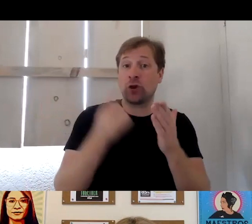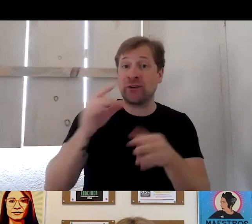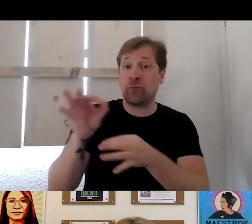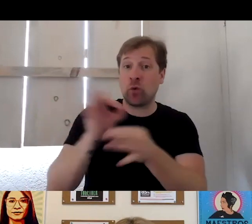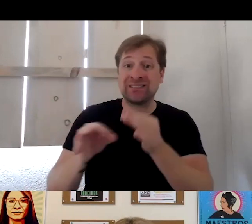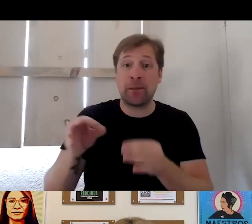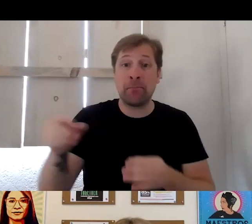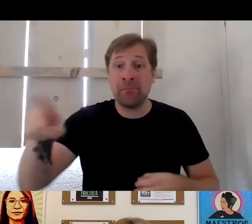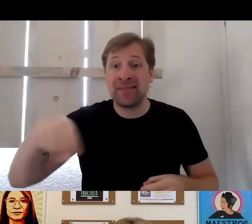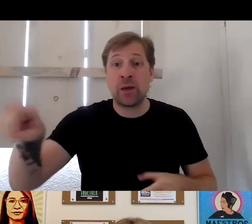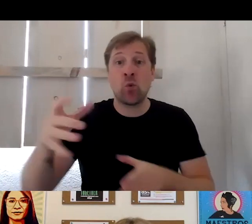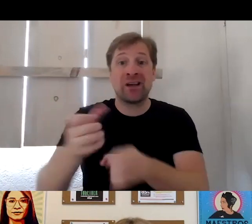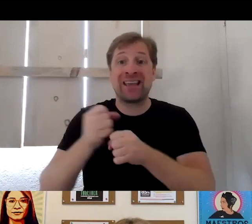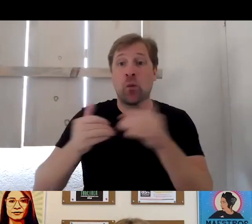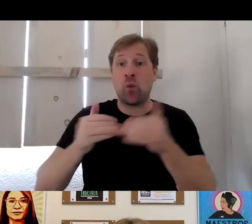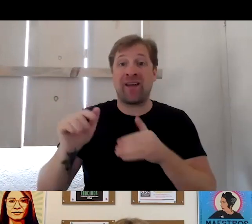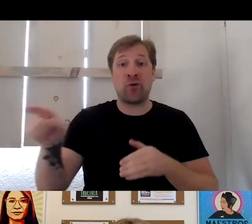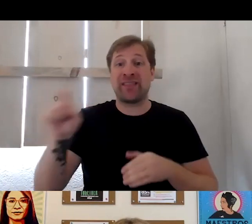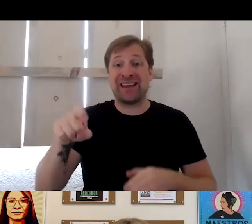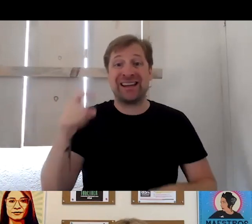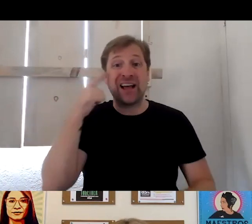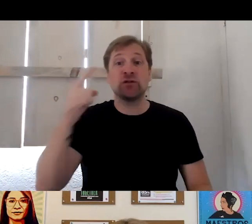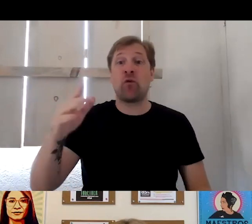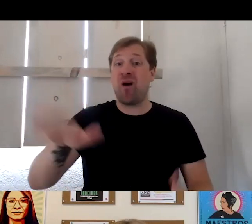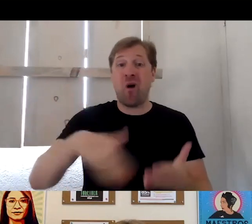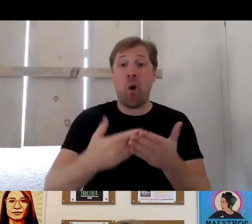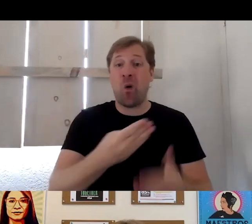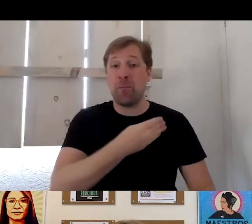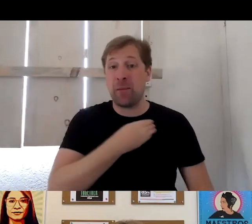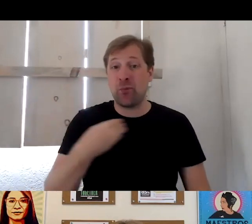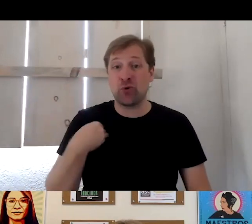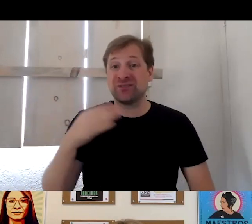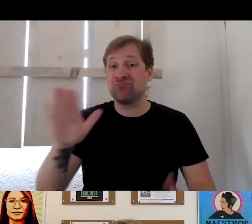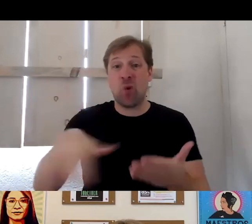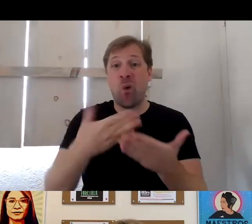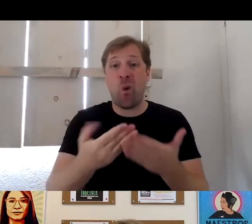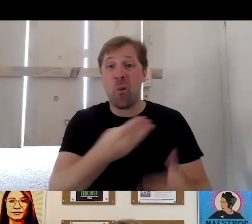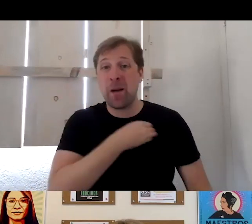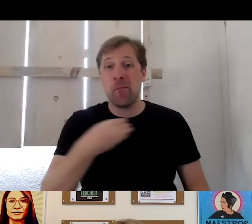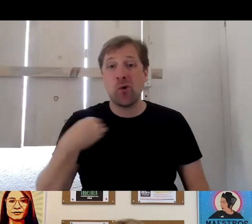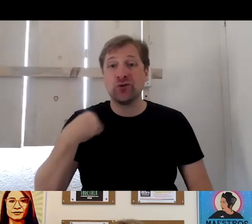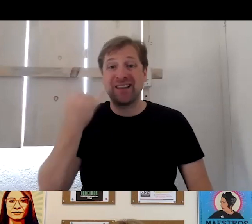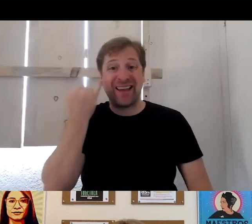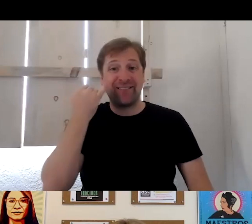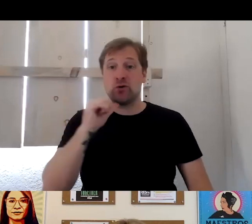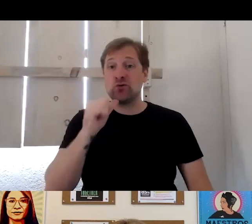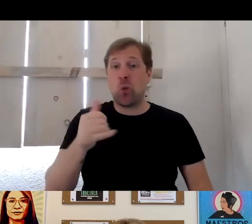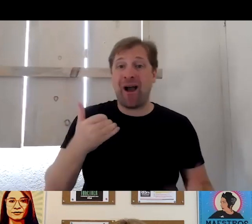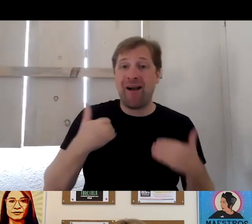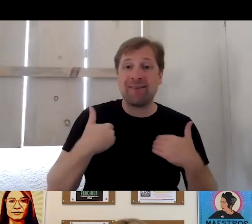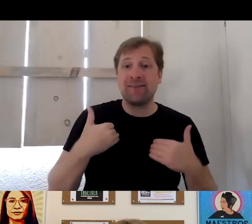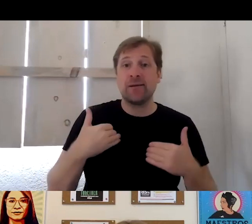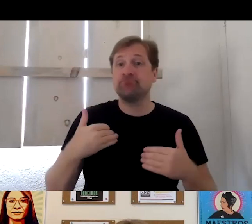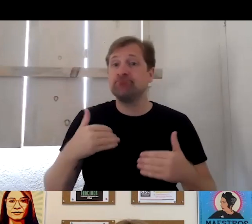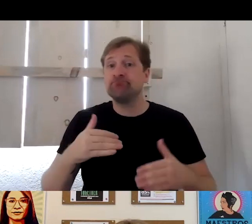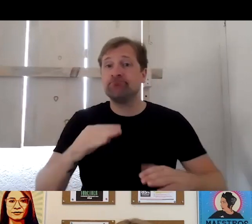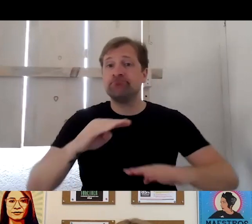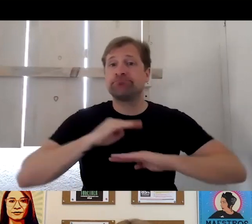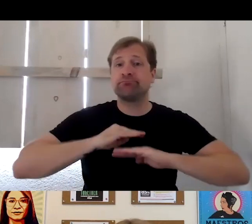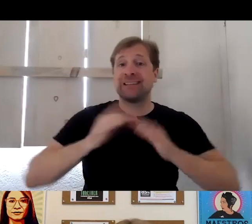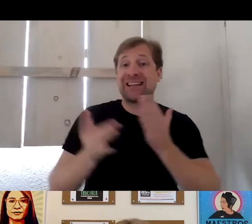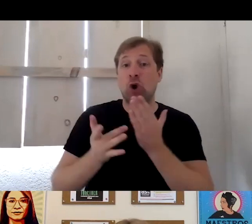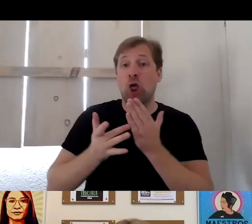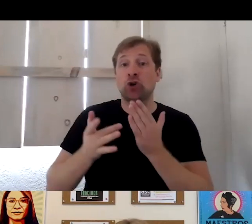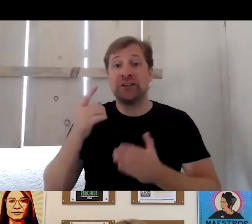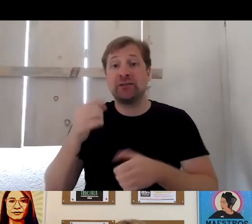that they will get what they need, that goes for all unit members. All unit members that are lacking technology to do their jobs